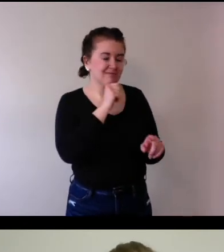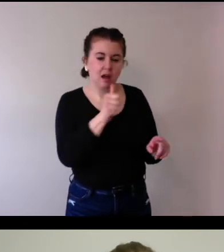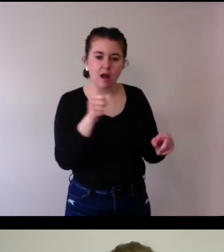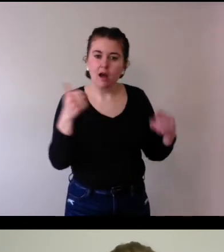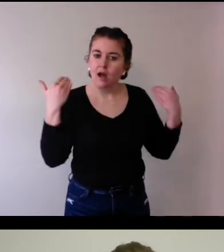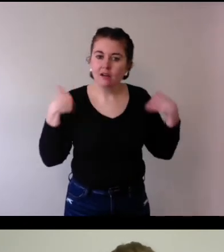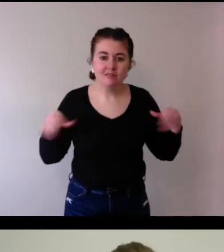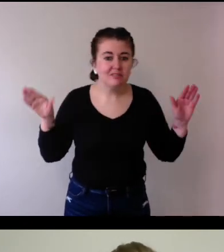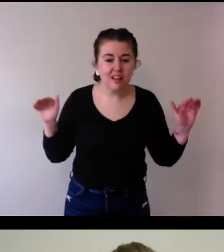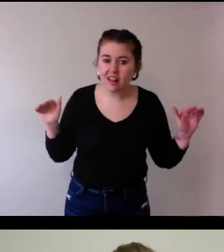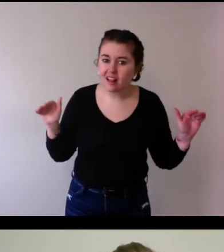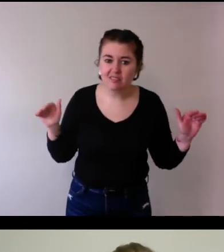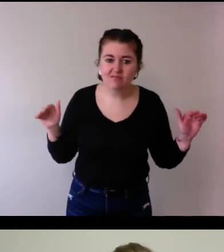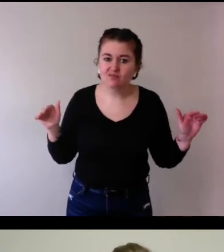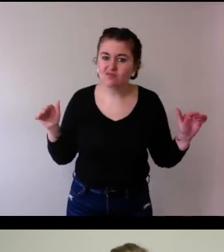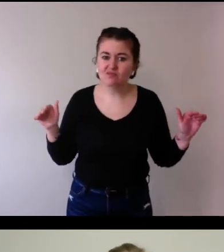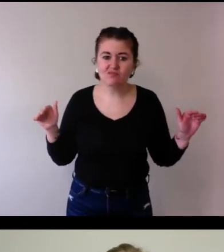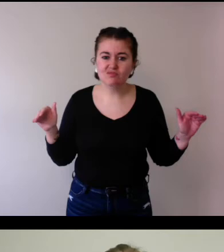an angel.